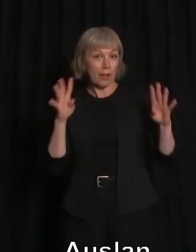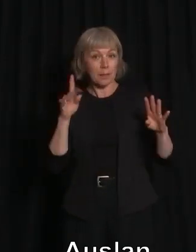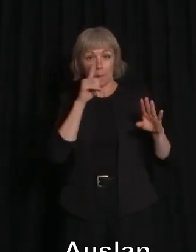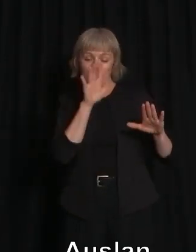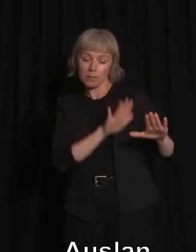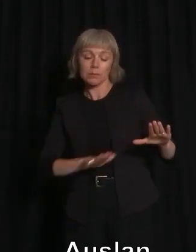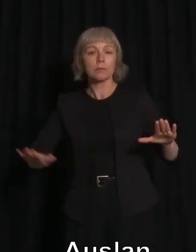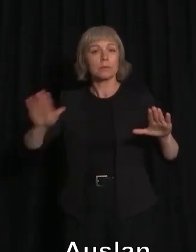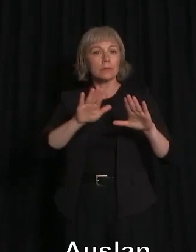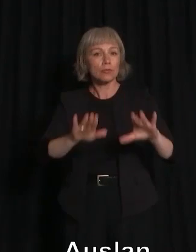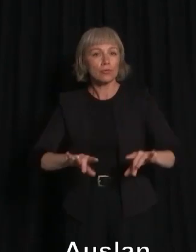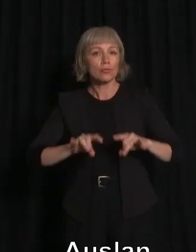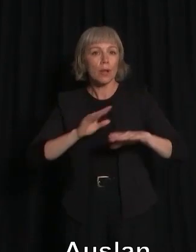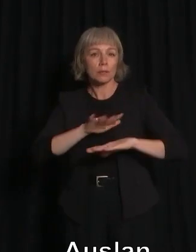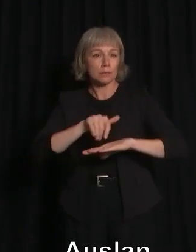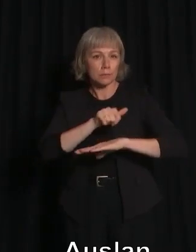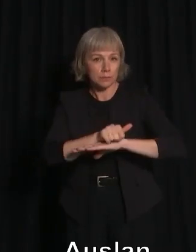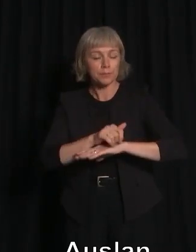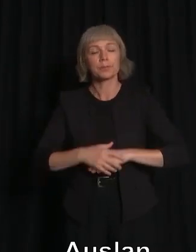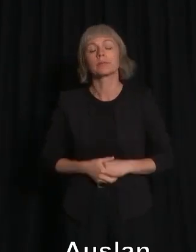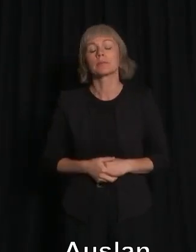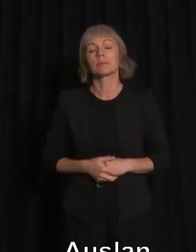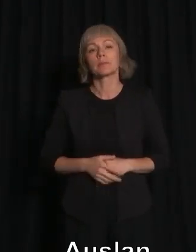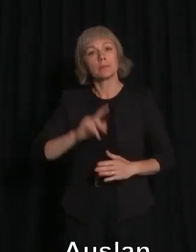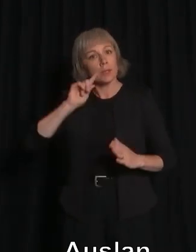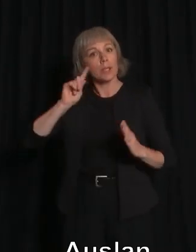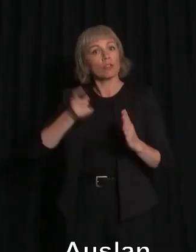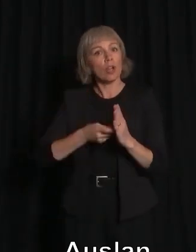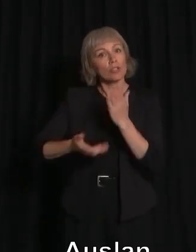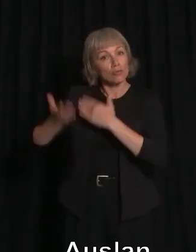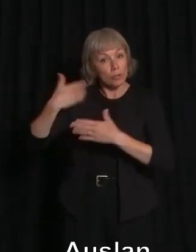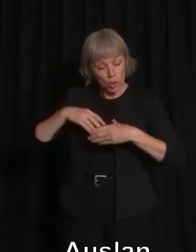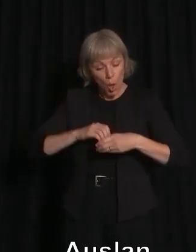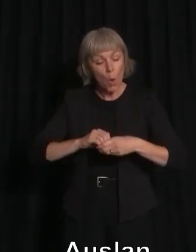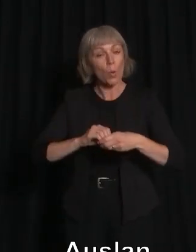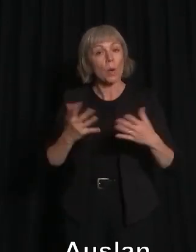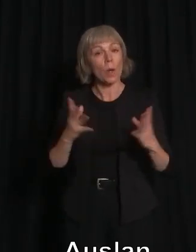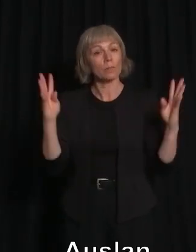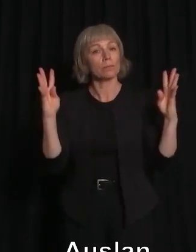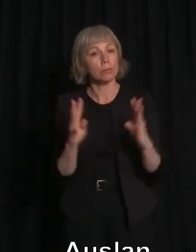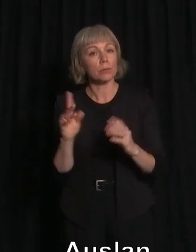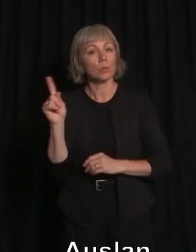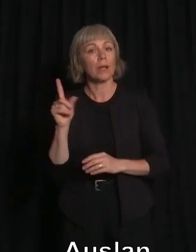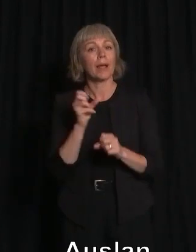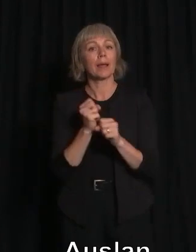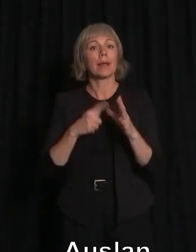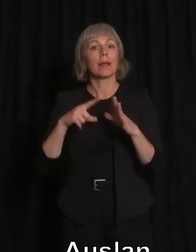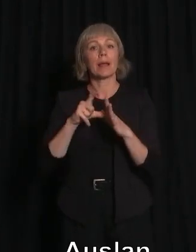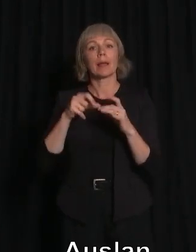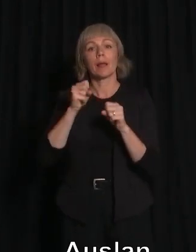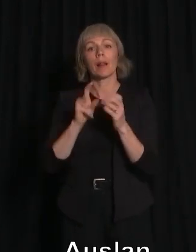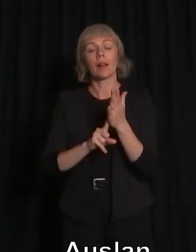Australia. I acknowledge the traditional owners of the land on which we meet today, the Gadigal people of the